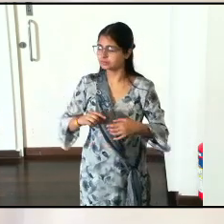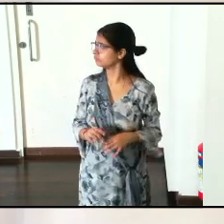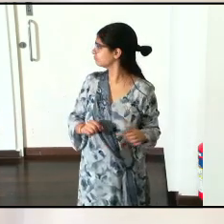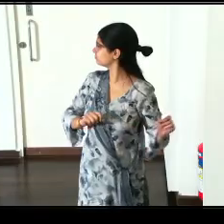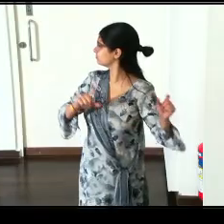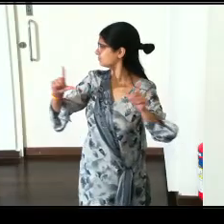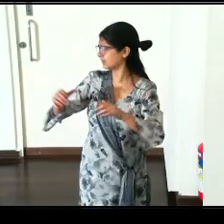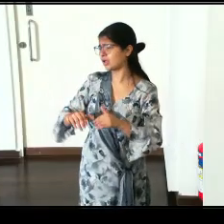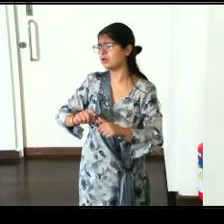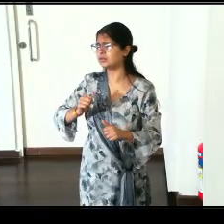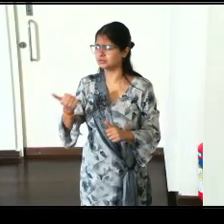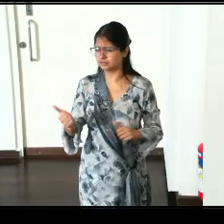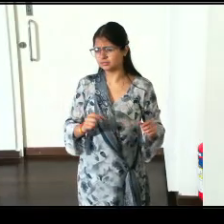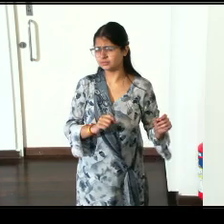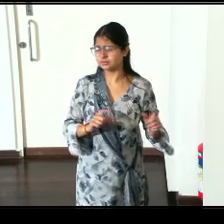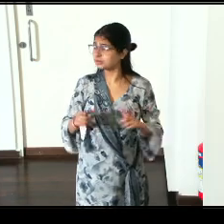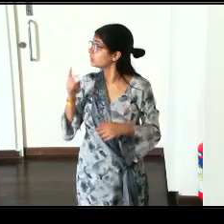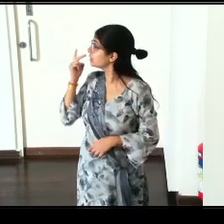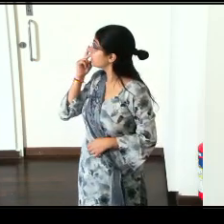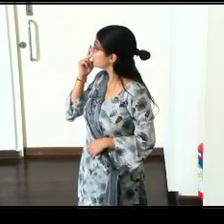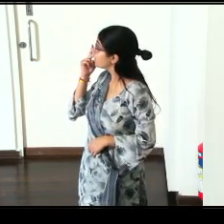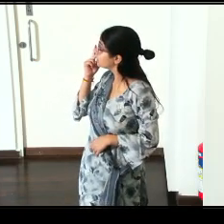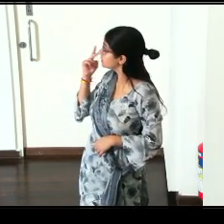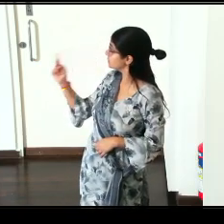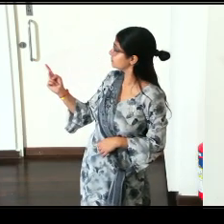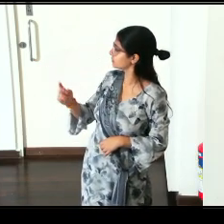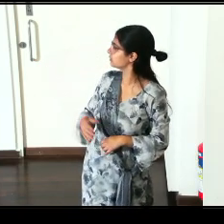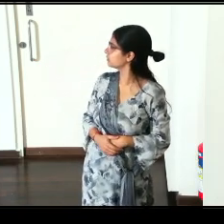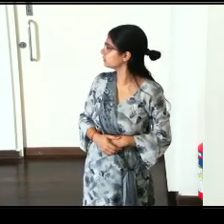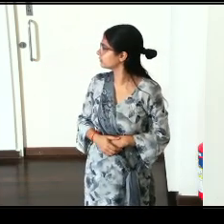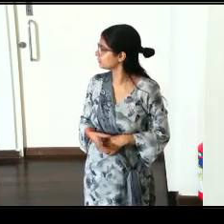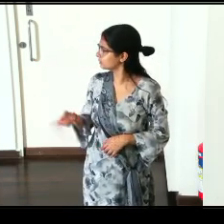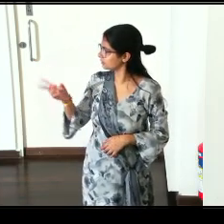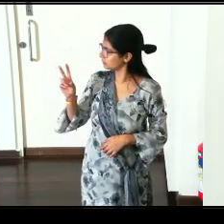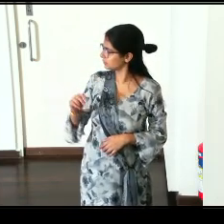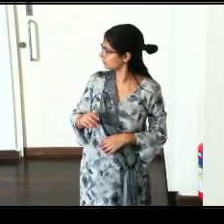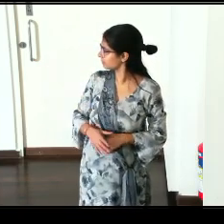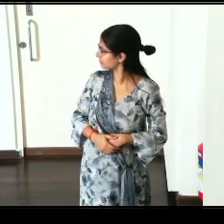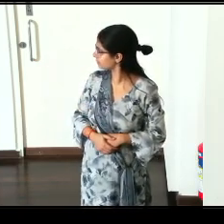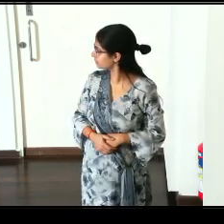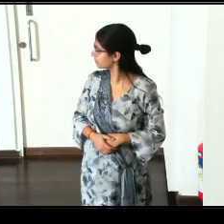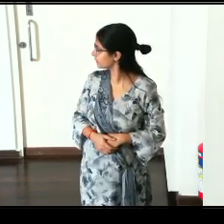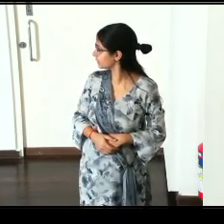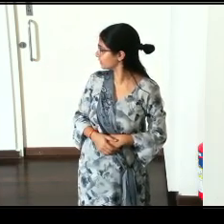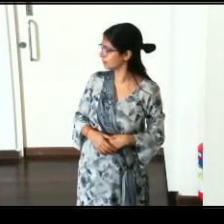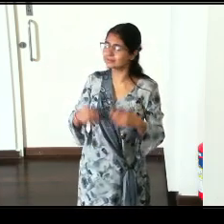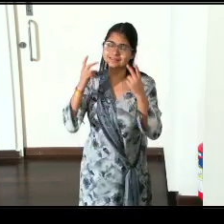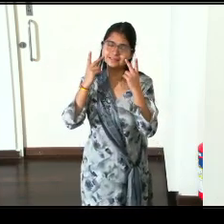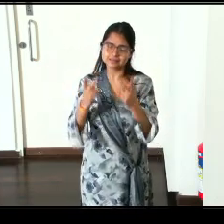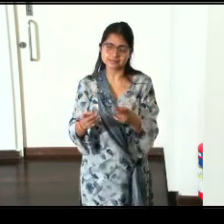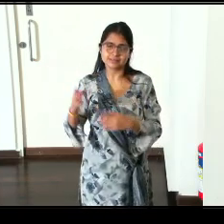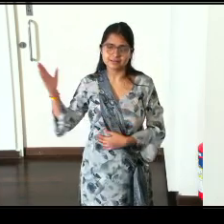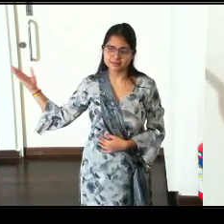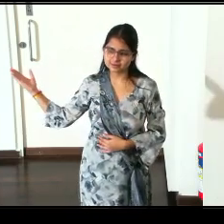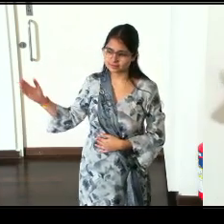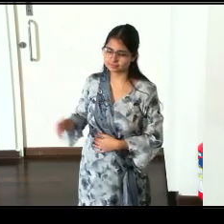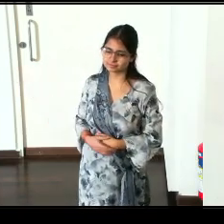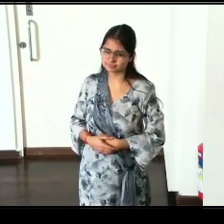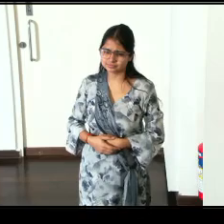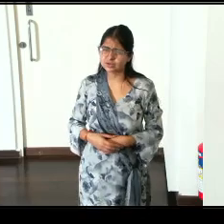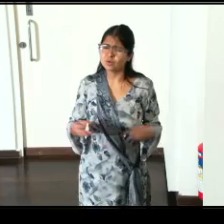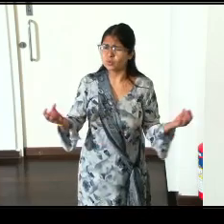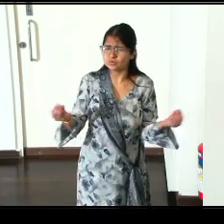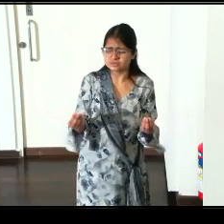forward. You've seen some of these once again, and this I again